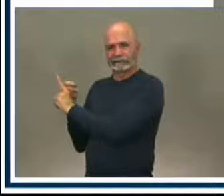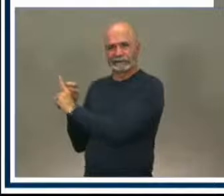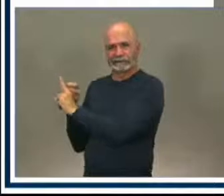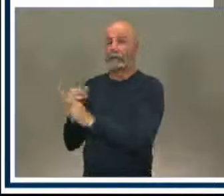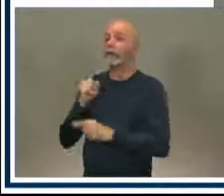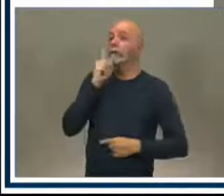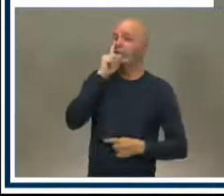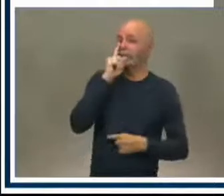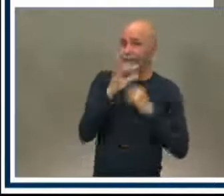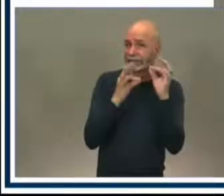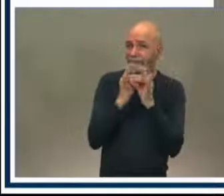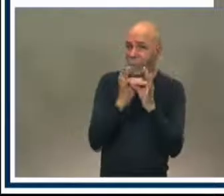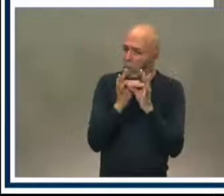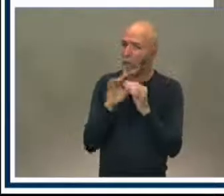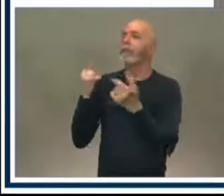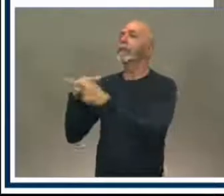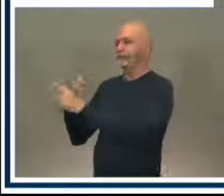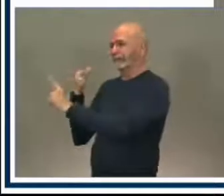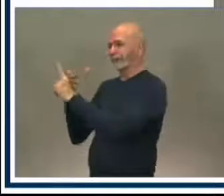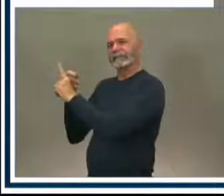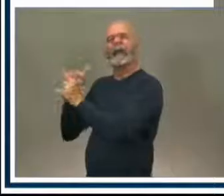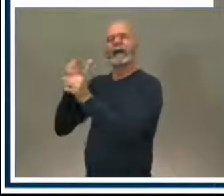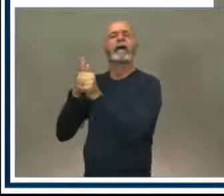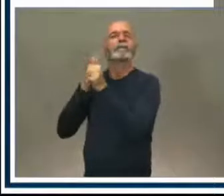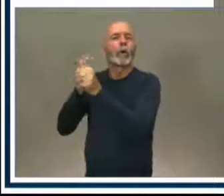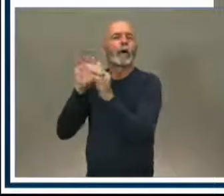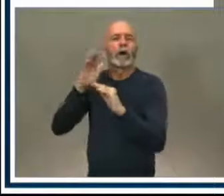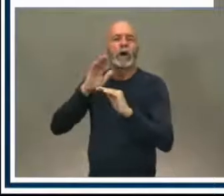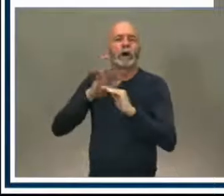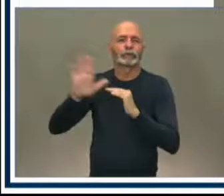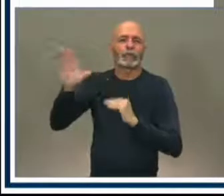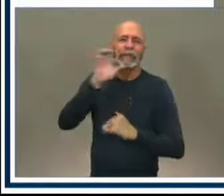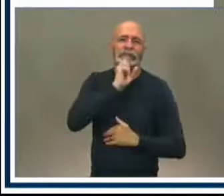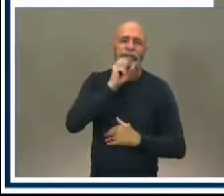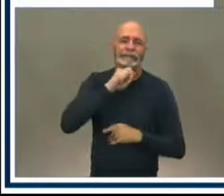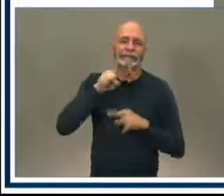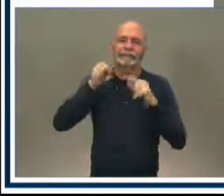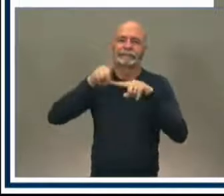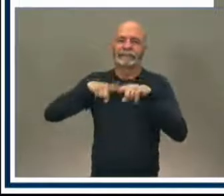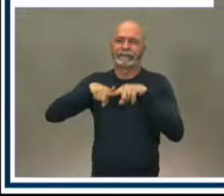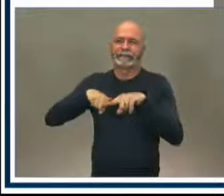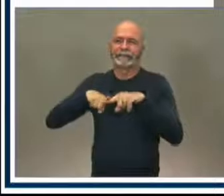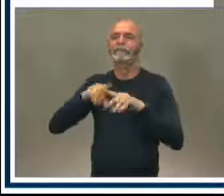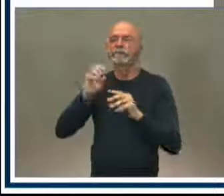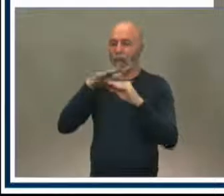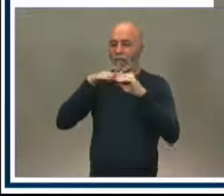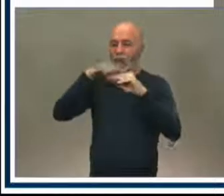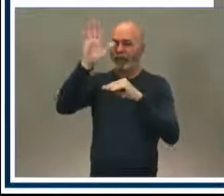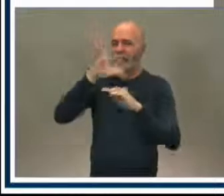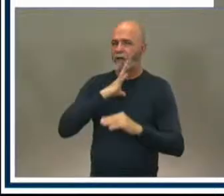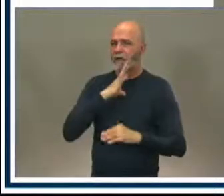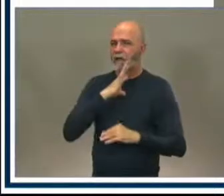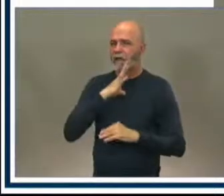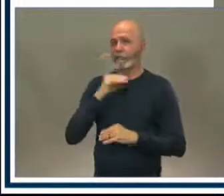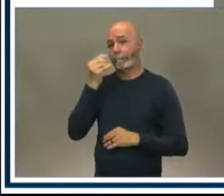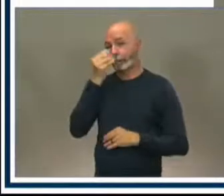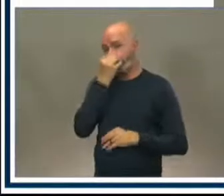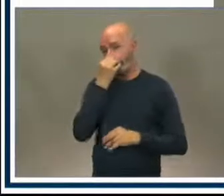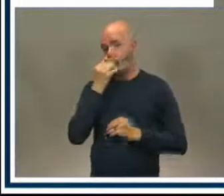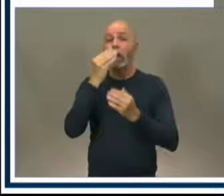the testing. In some communities that have had, as we look at local level vaccination